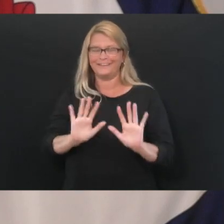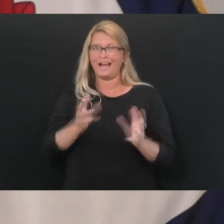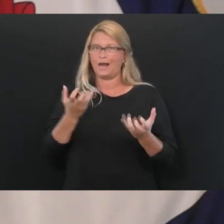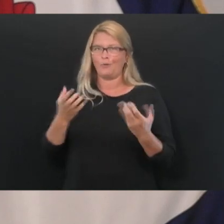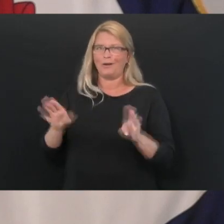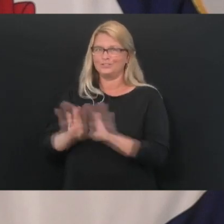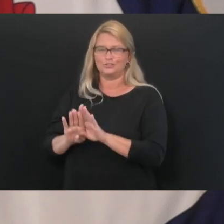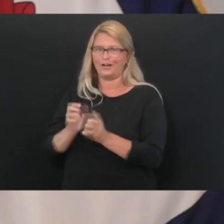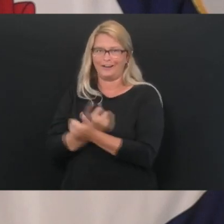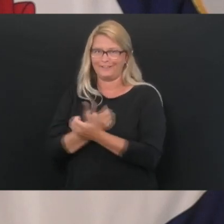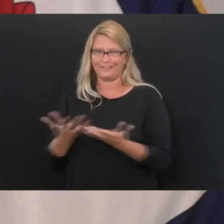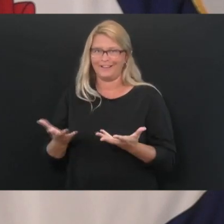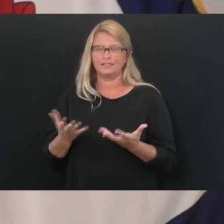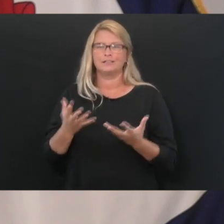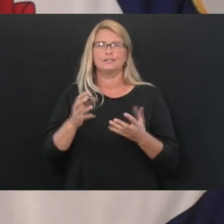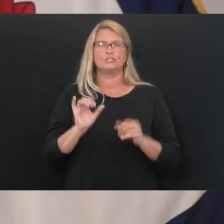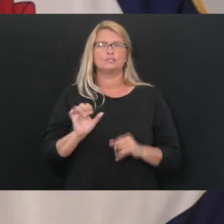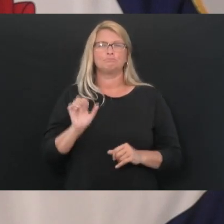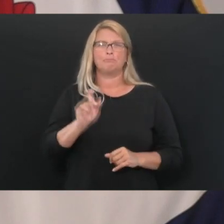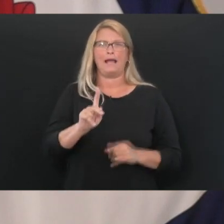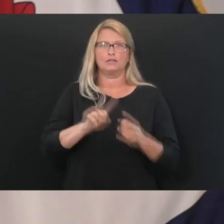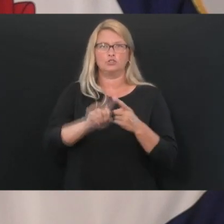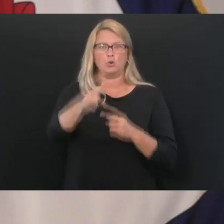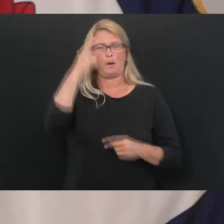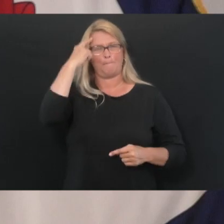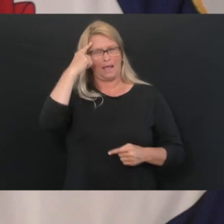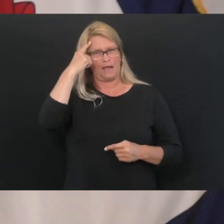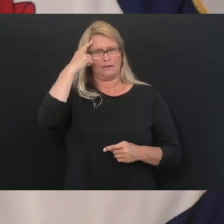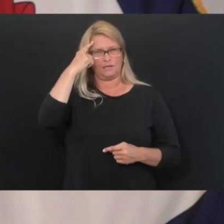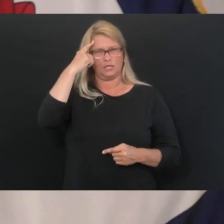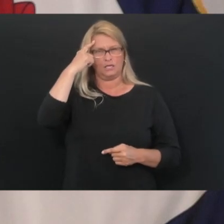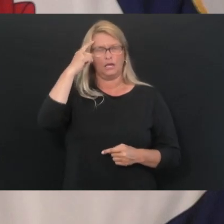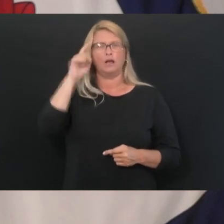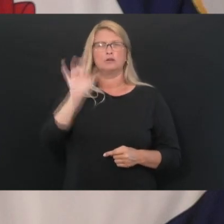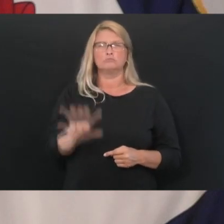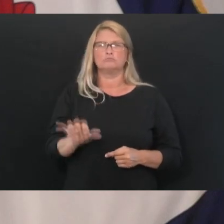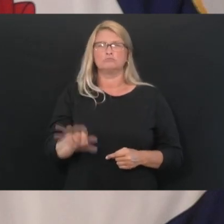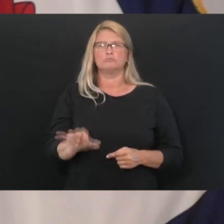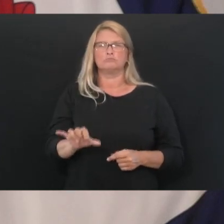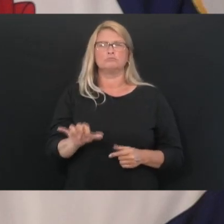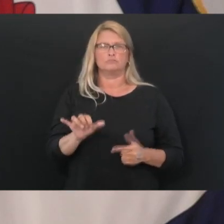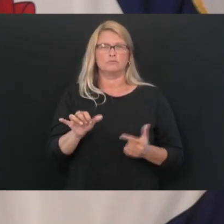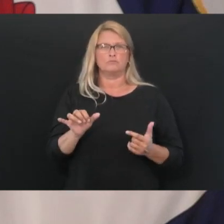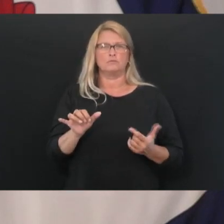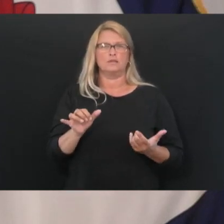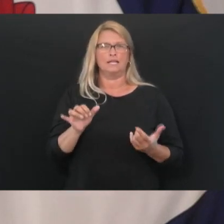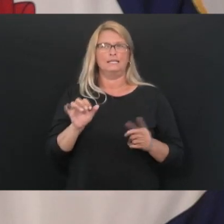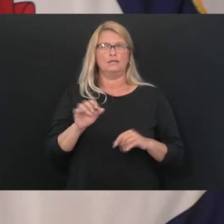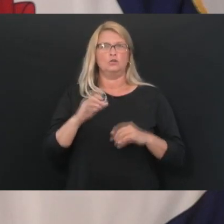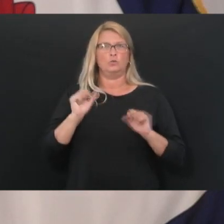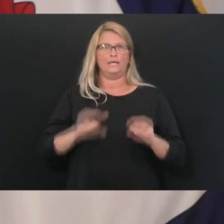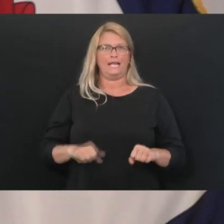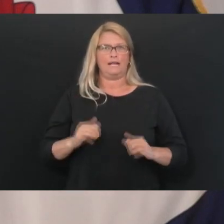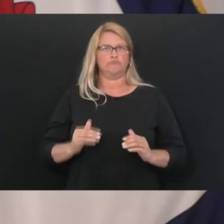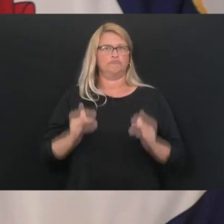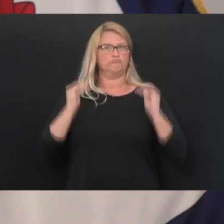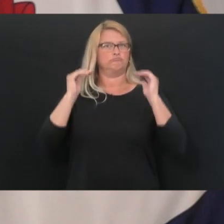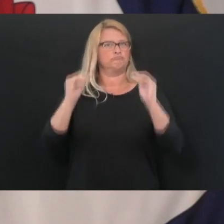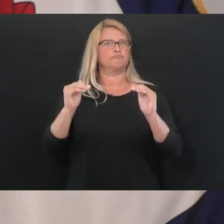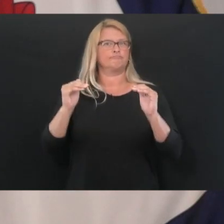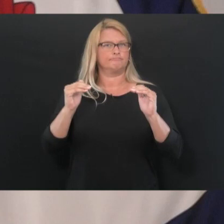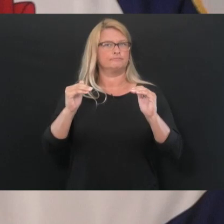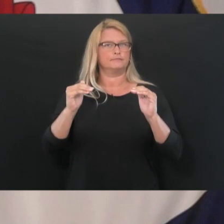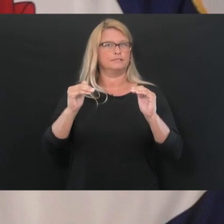everything. Just get back there to a mindset to where we can some way, somehow step up to another level